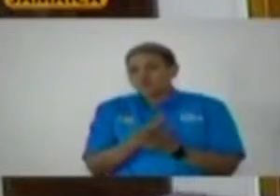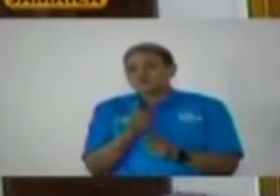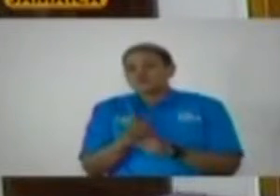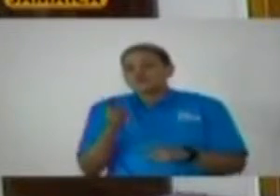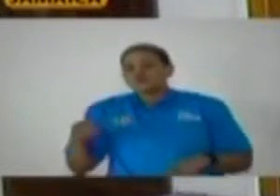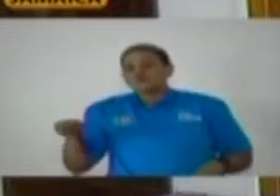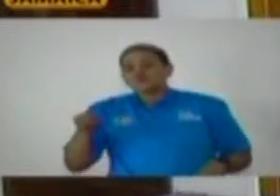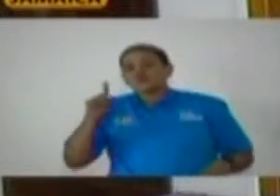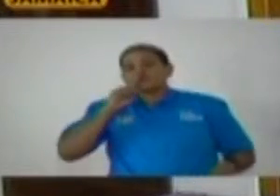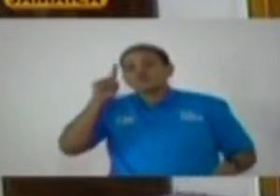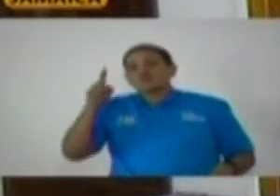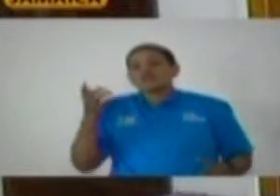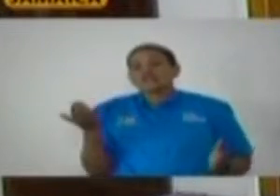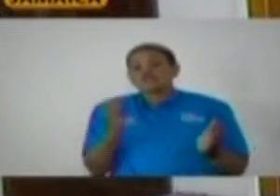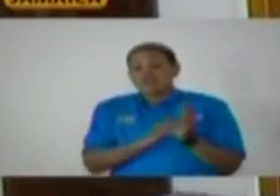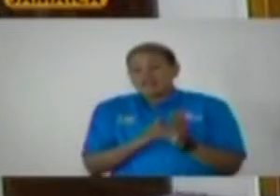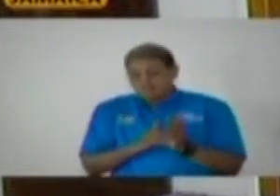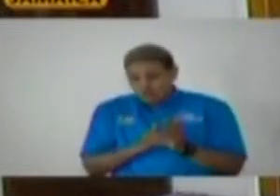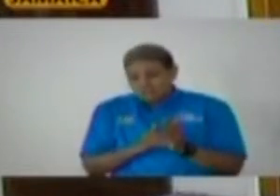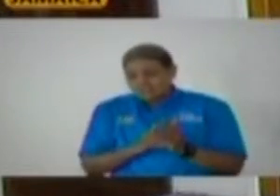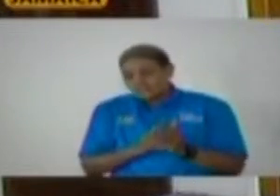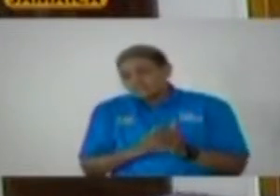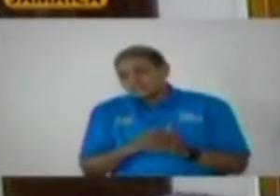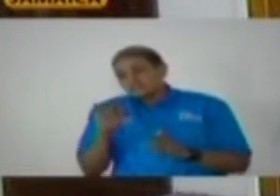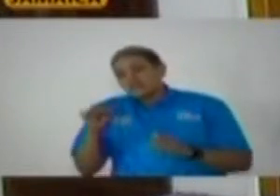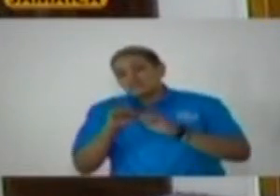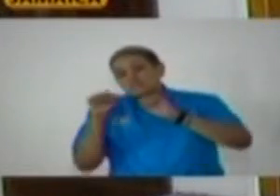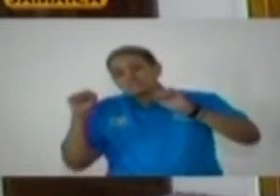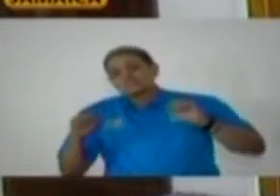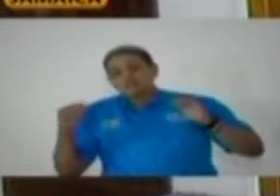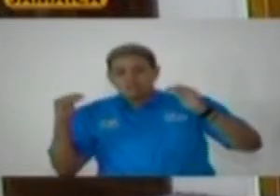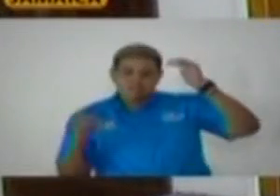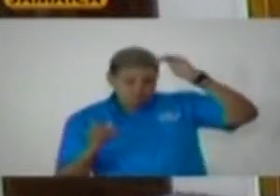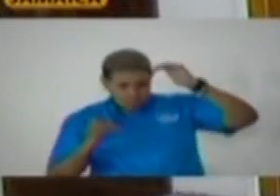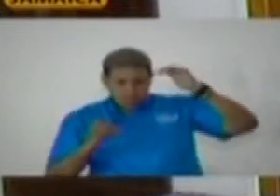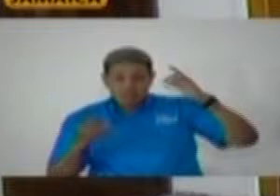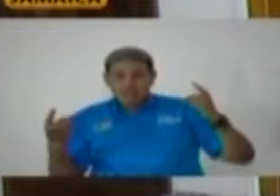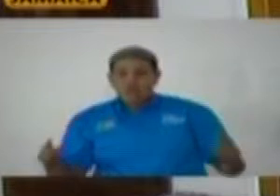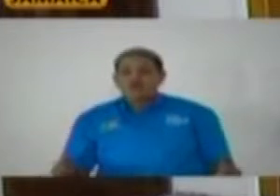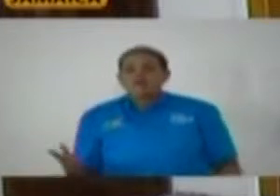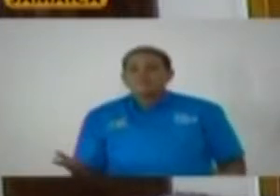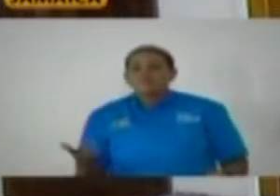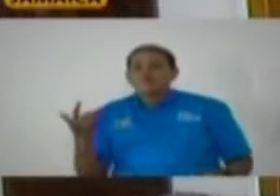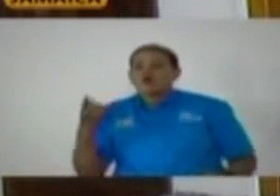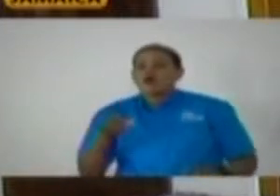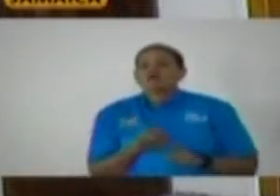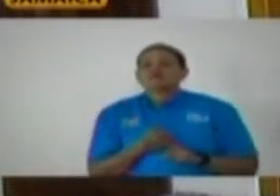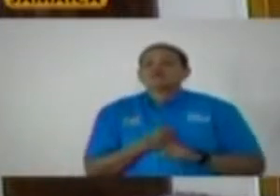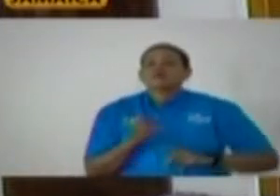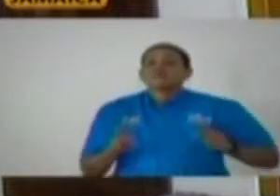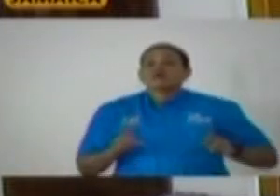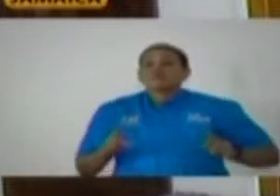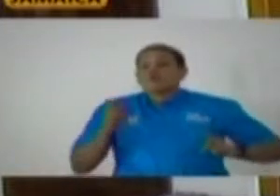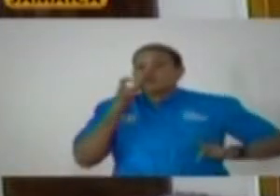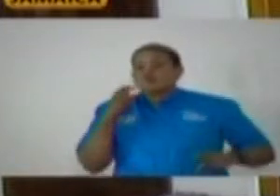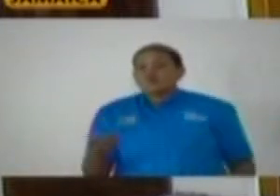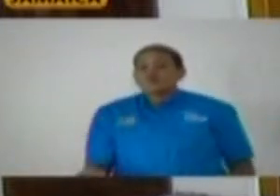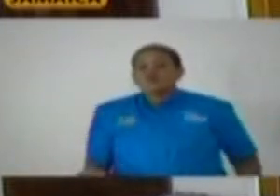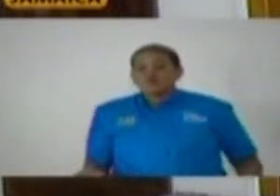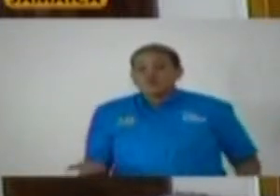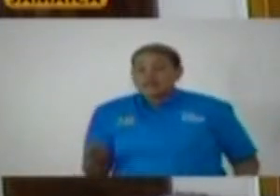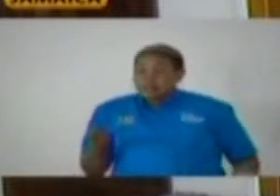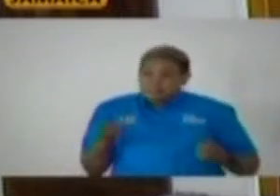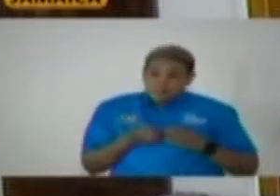We are reinforcing that system of that inequity. Because people who are a